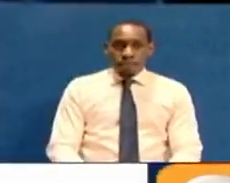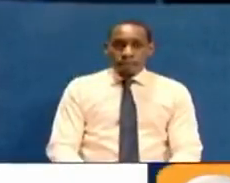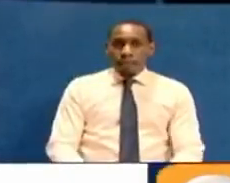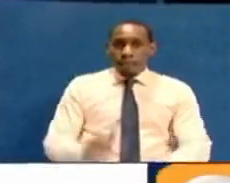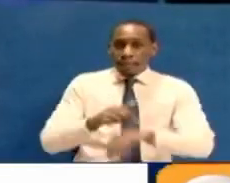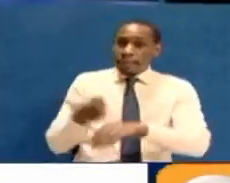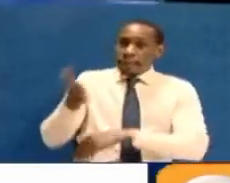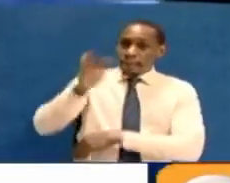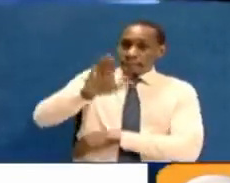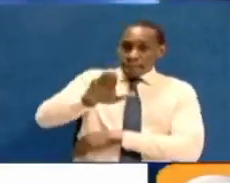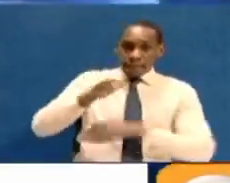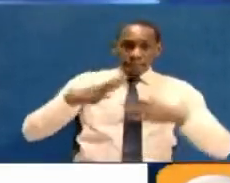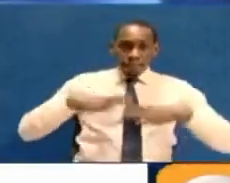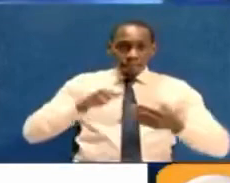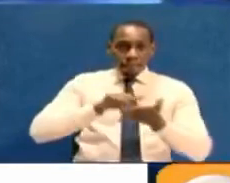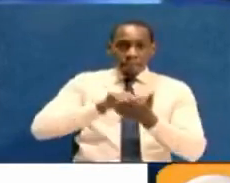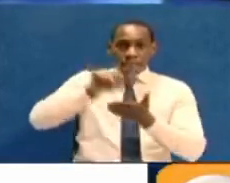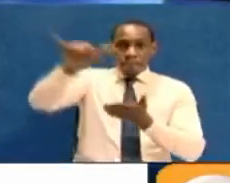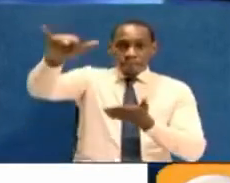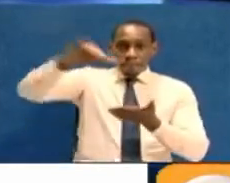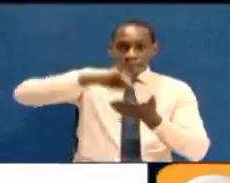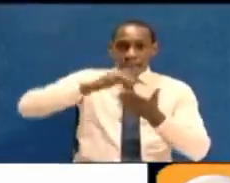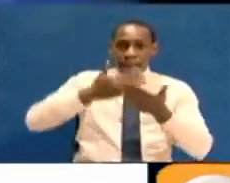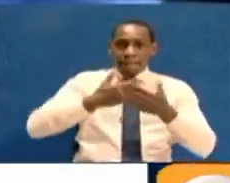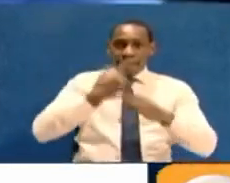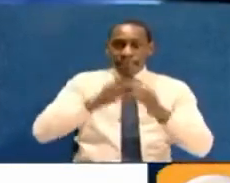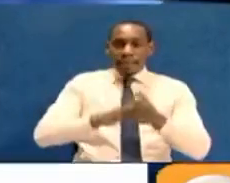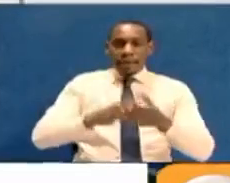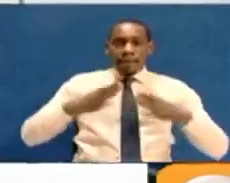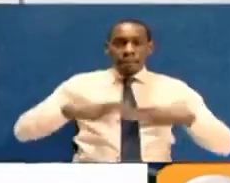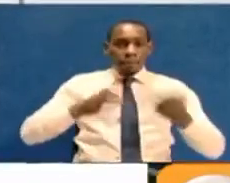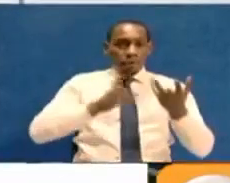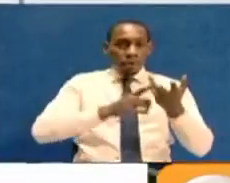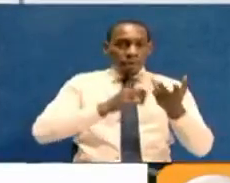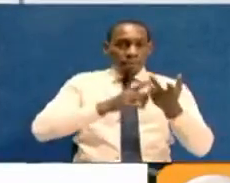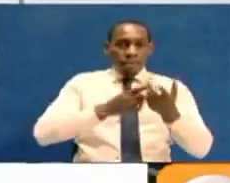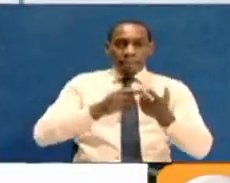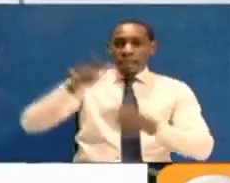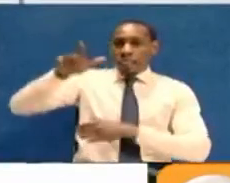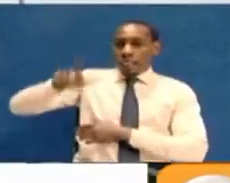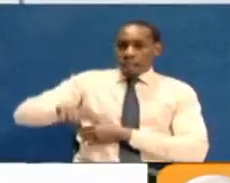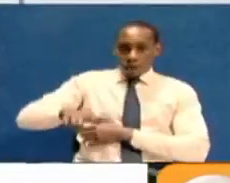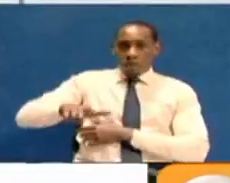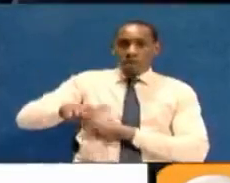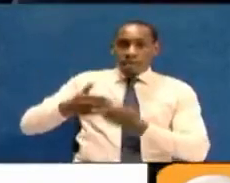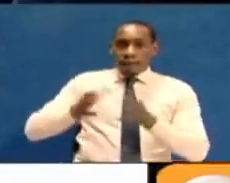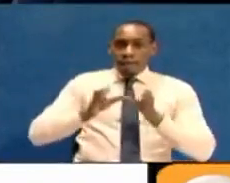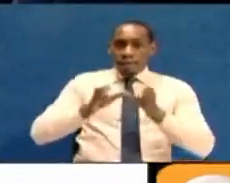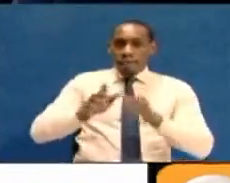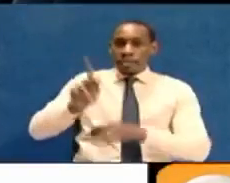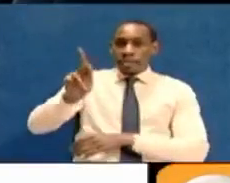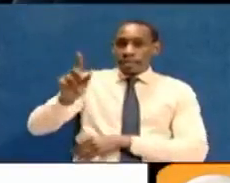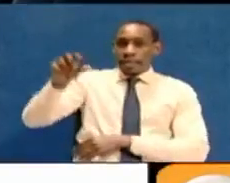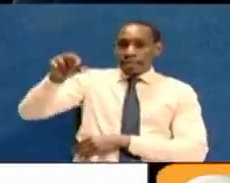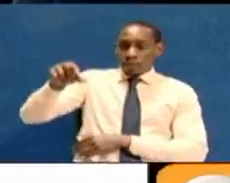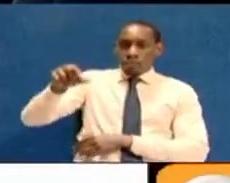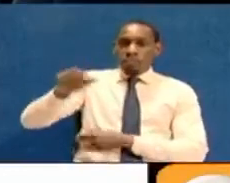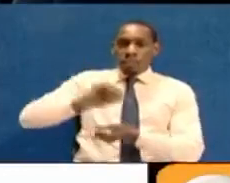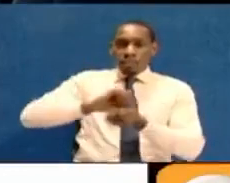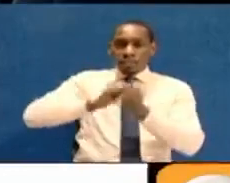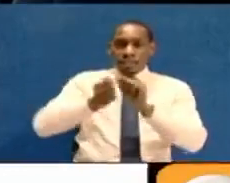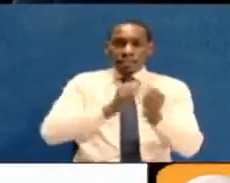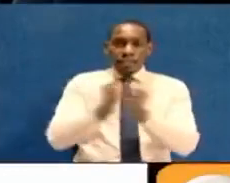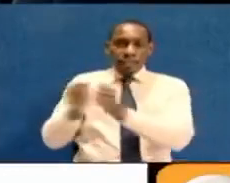Even after resumption of passenger flights last year, passenger numbers have continued to be low, prompting national carrier Kenya Airways to rethink